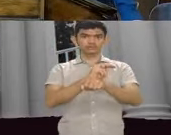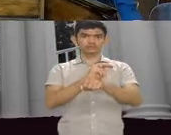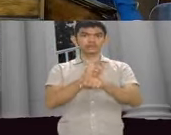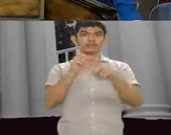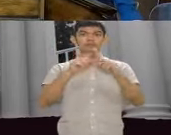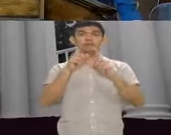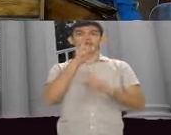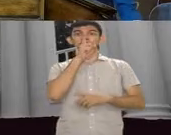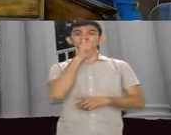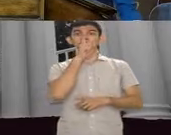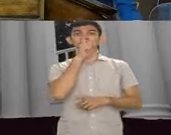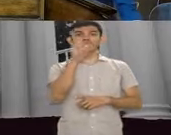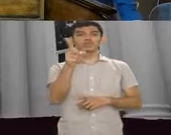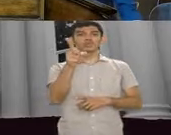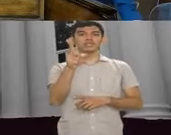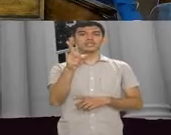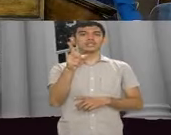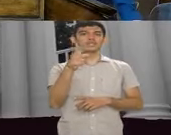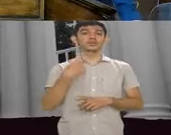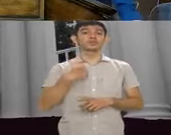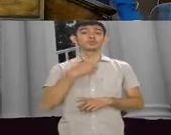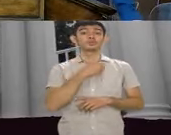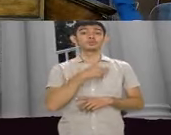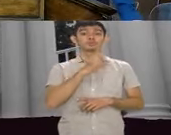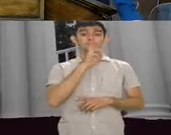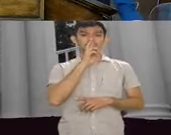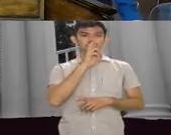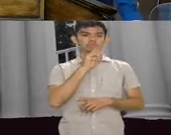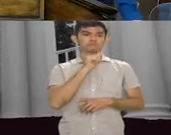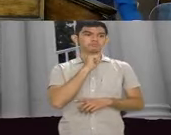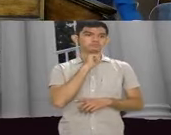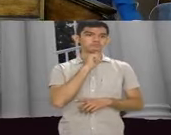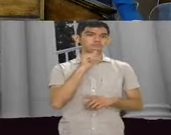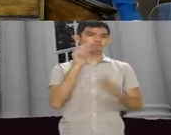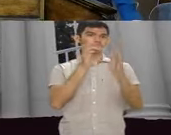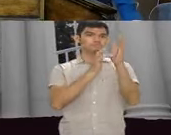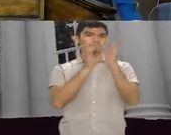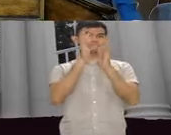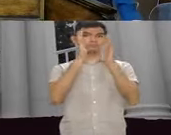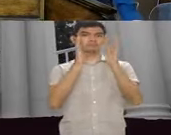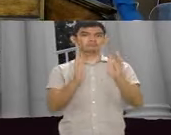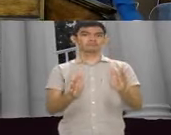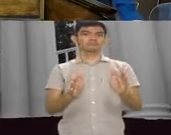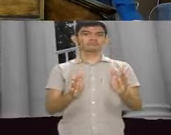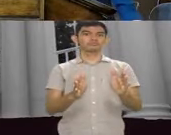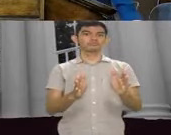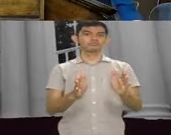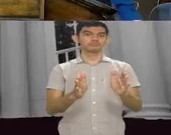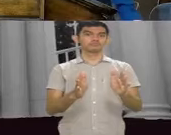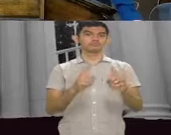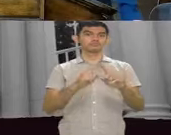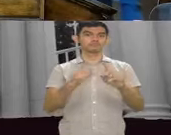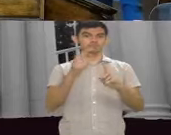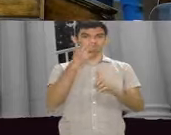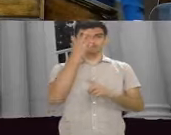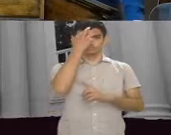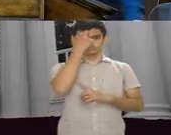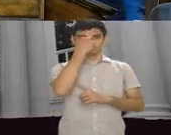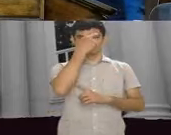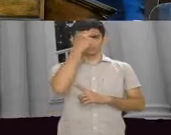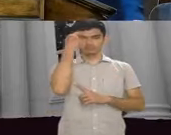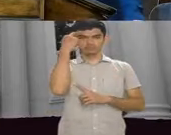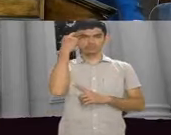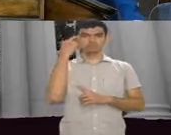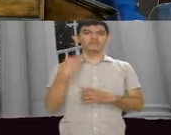not a Christian nation, we are a Catholic nation. There's a difference between Catholicism and Christianity. What is the difference,